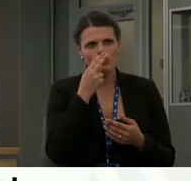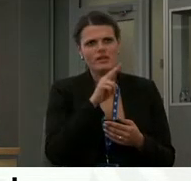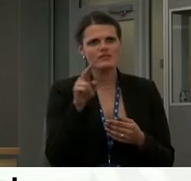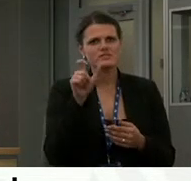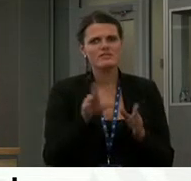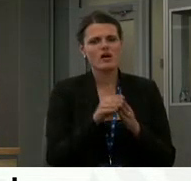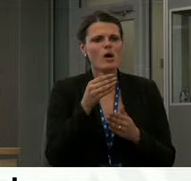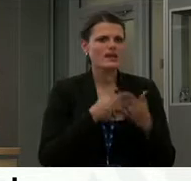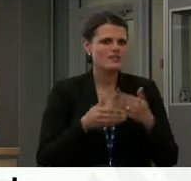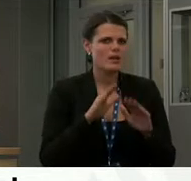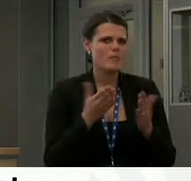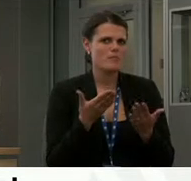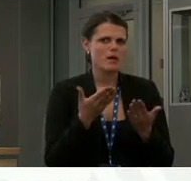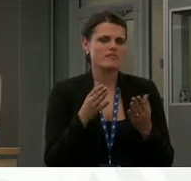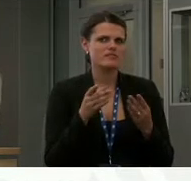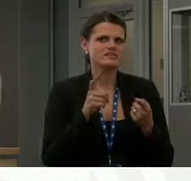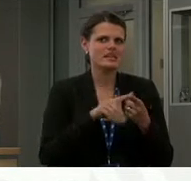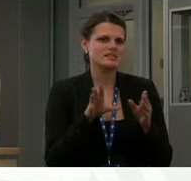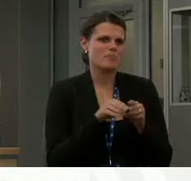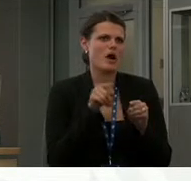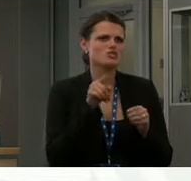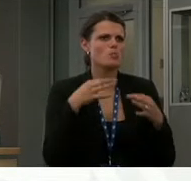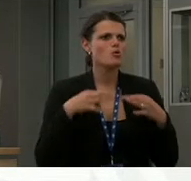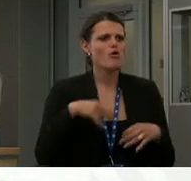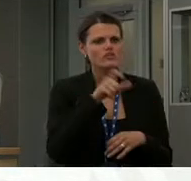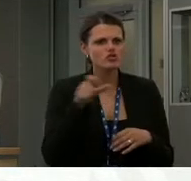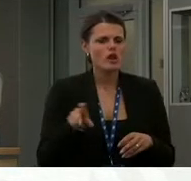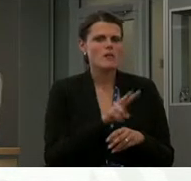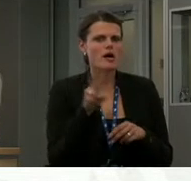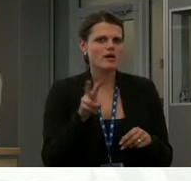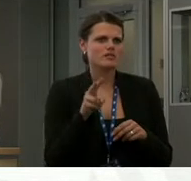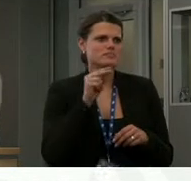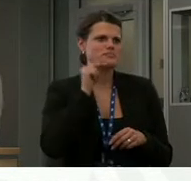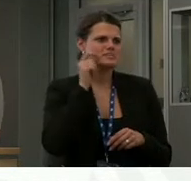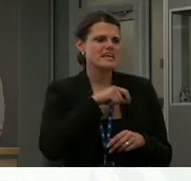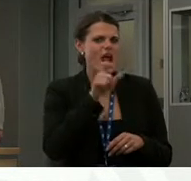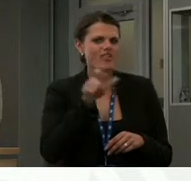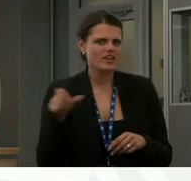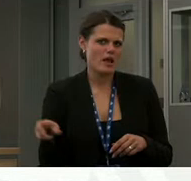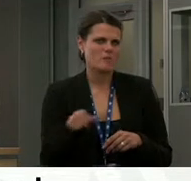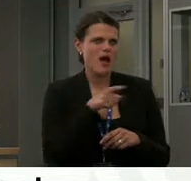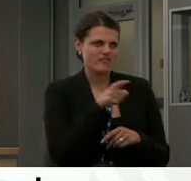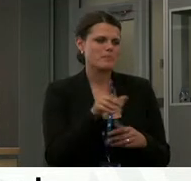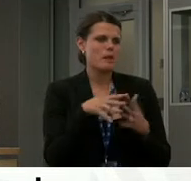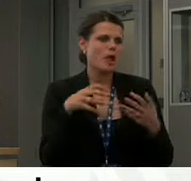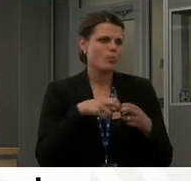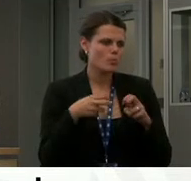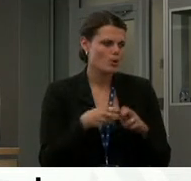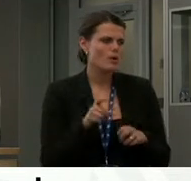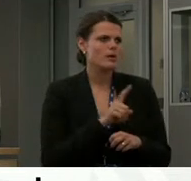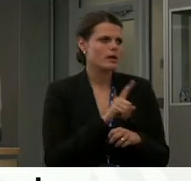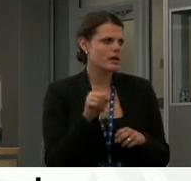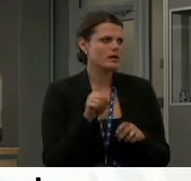disabilities, but of policymakers, legal professionals, and some psychiatrists. I think there are